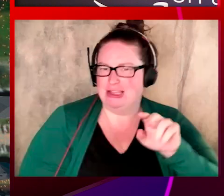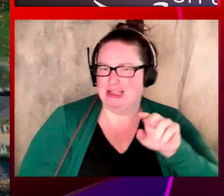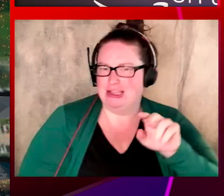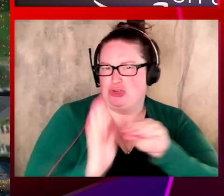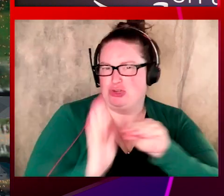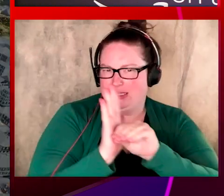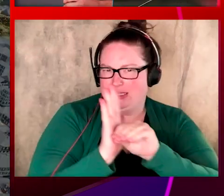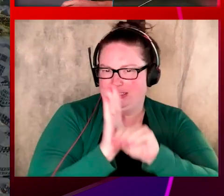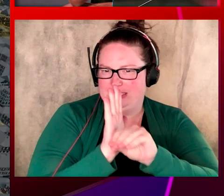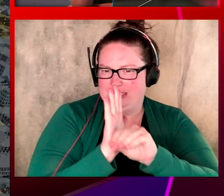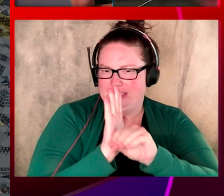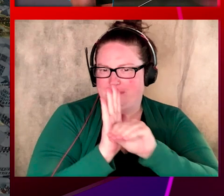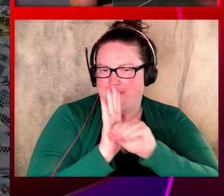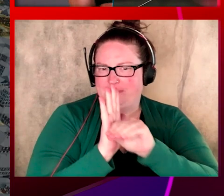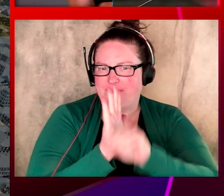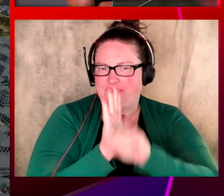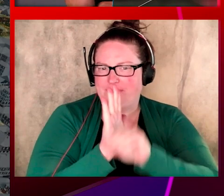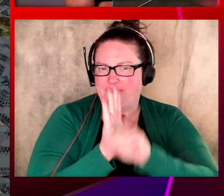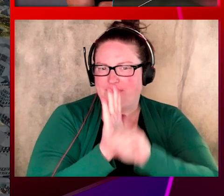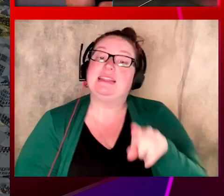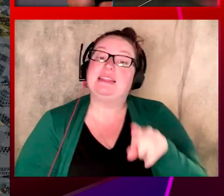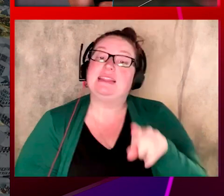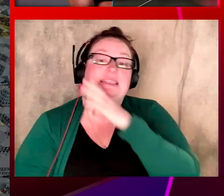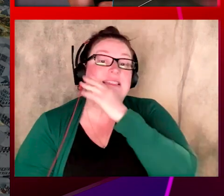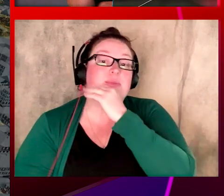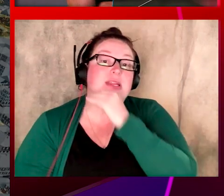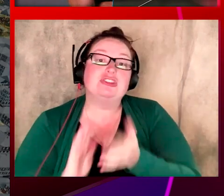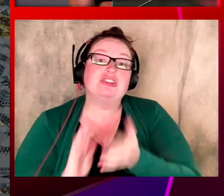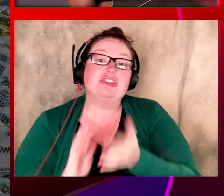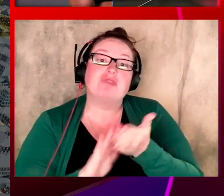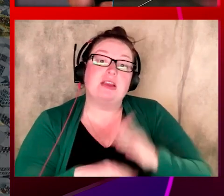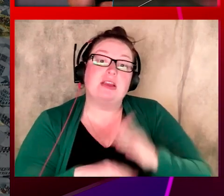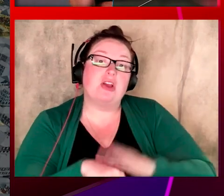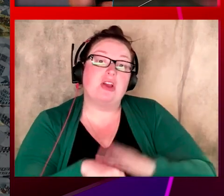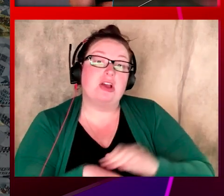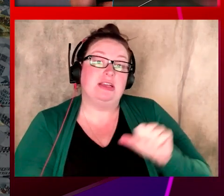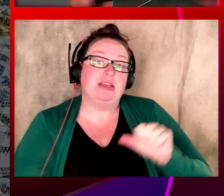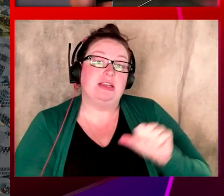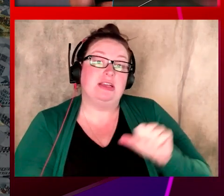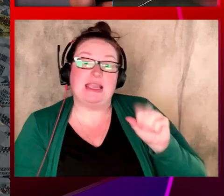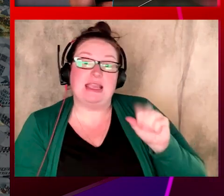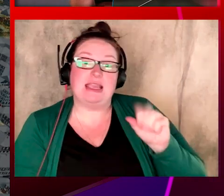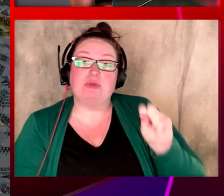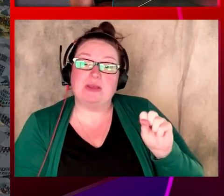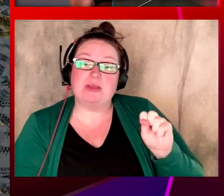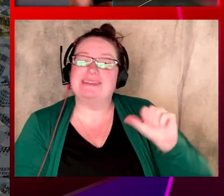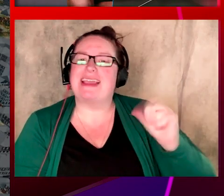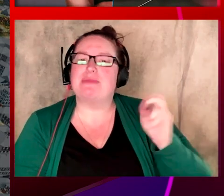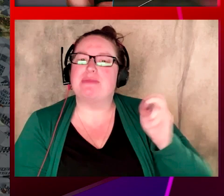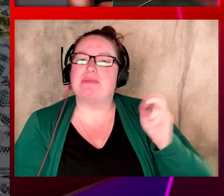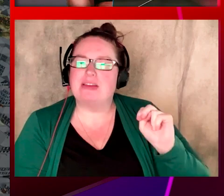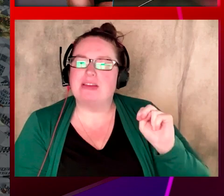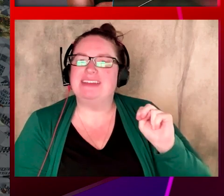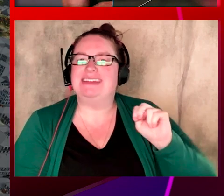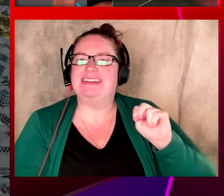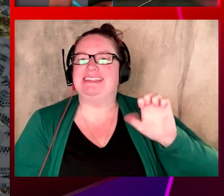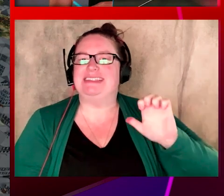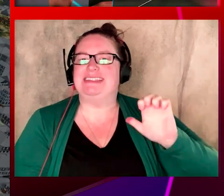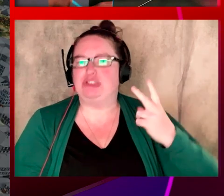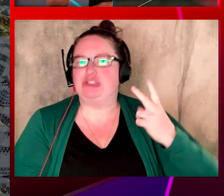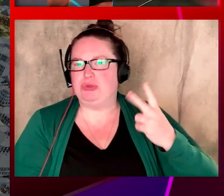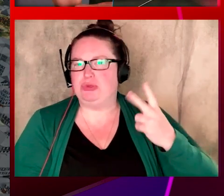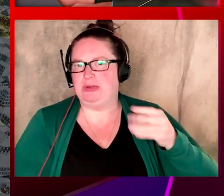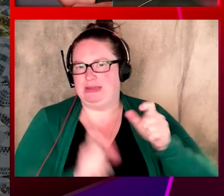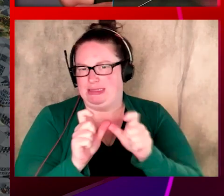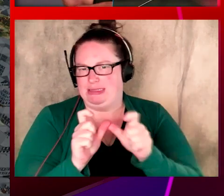a shorter video, but so this simulation is running on 10 AWS Amazon EC2 instances. Just so